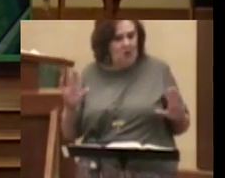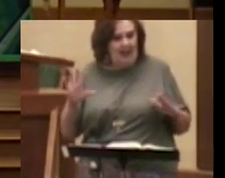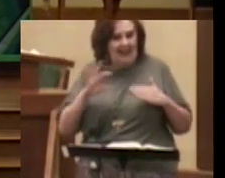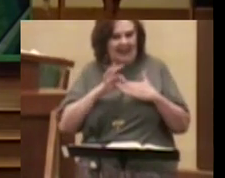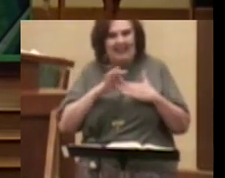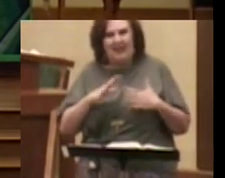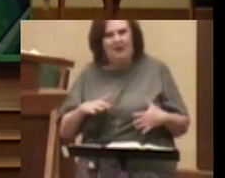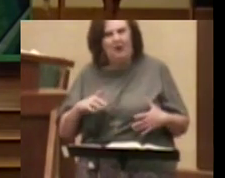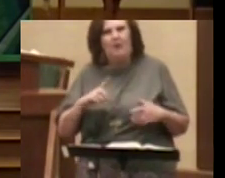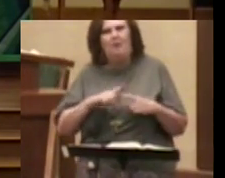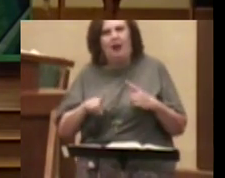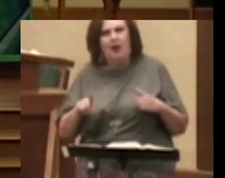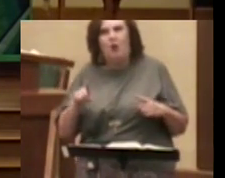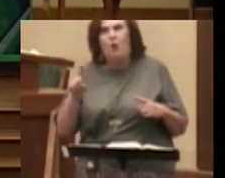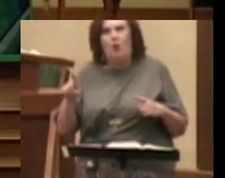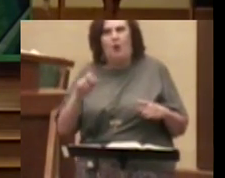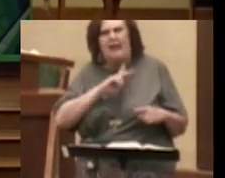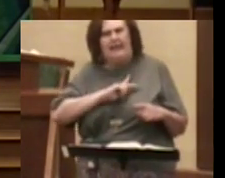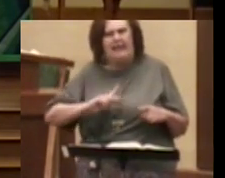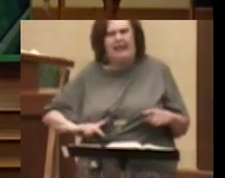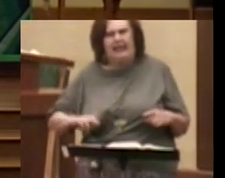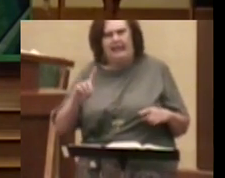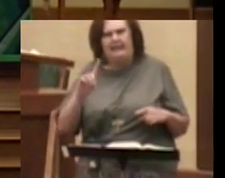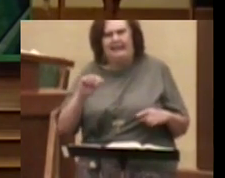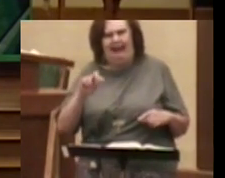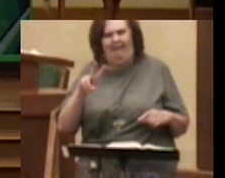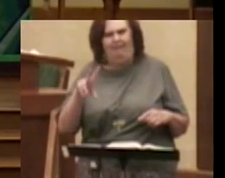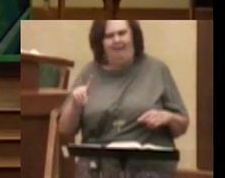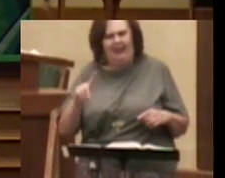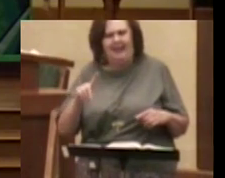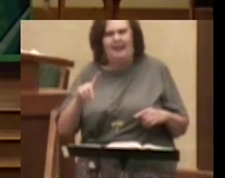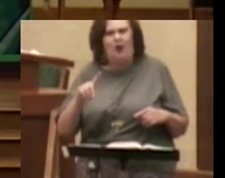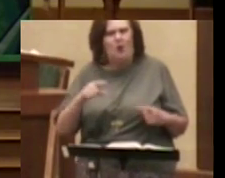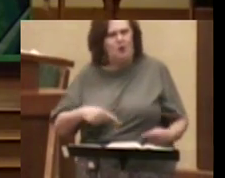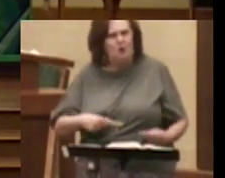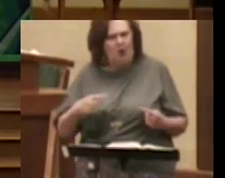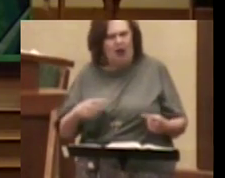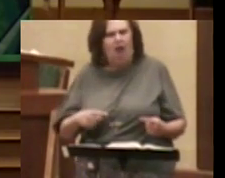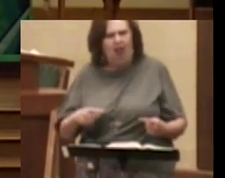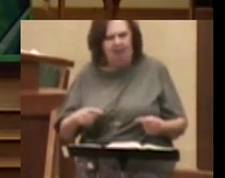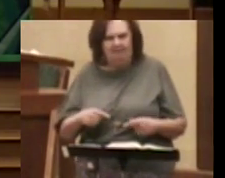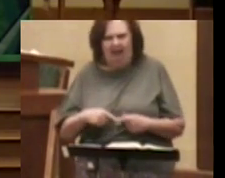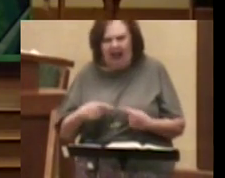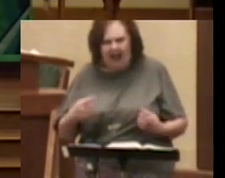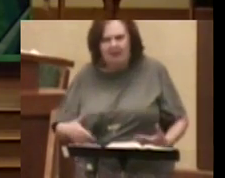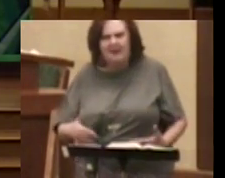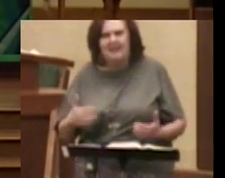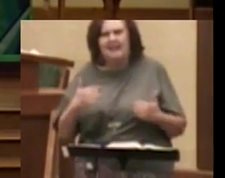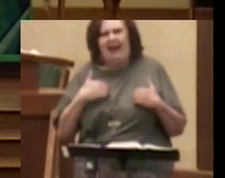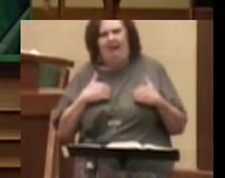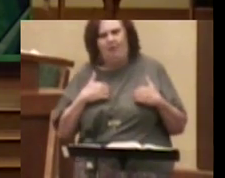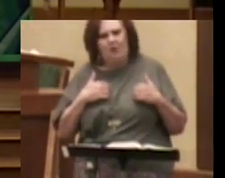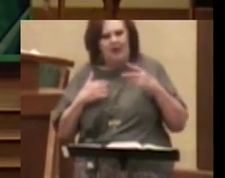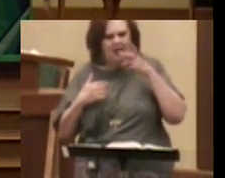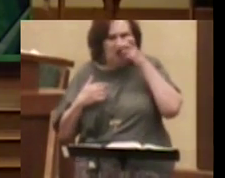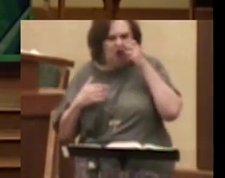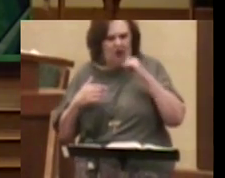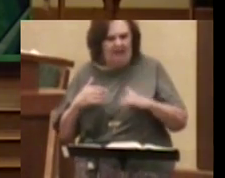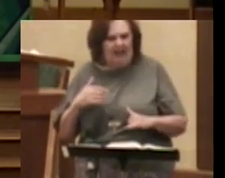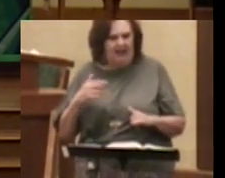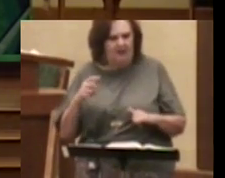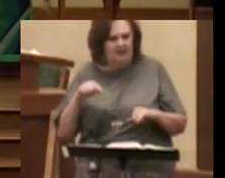not without his struggles, and he was not without his enemies. We hear that in